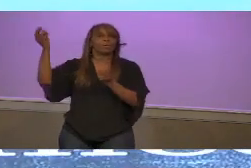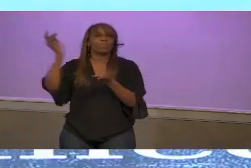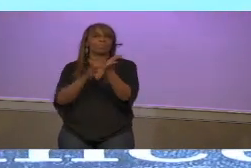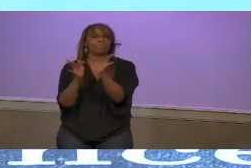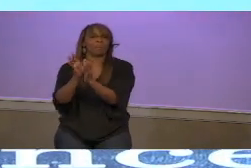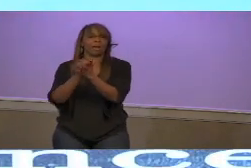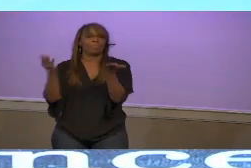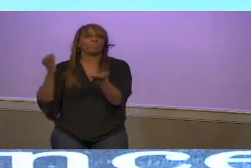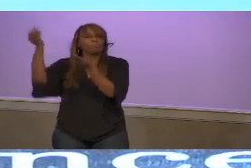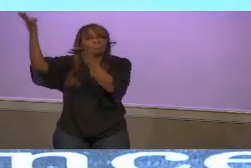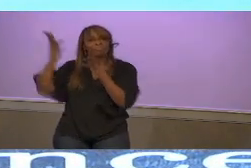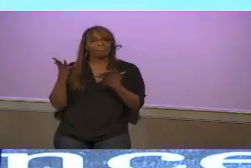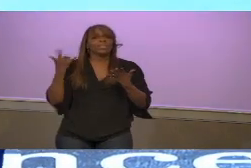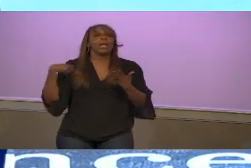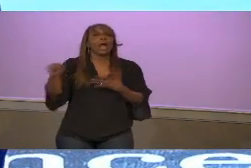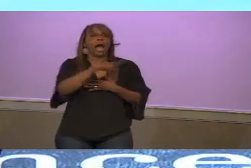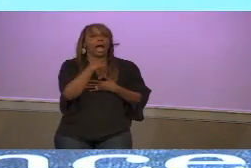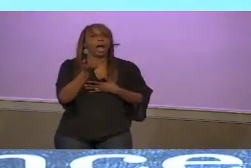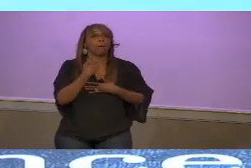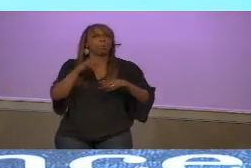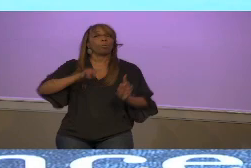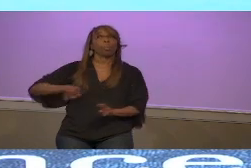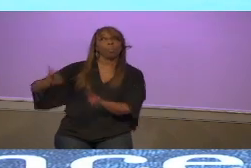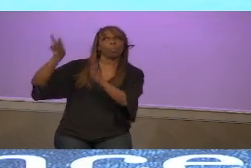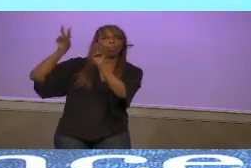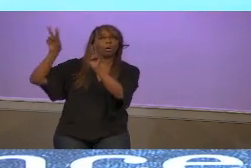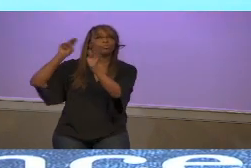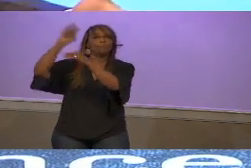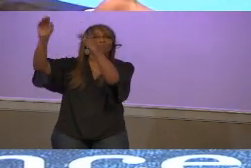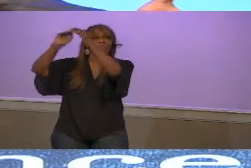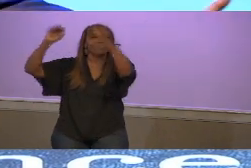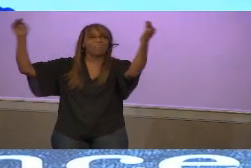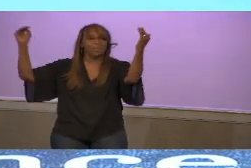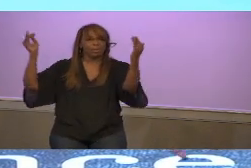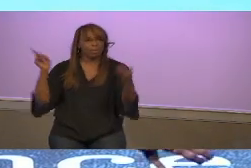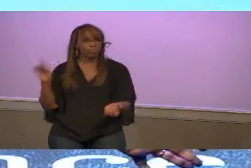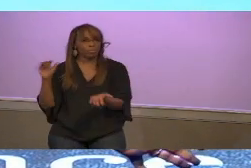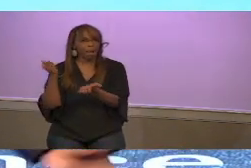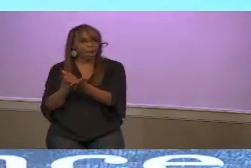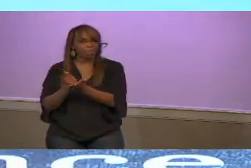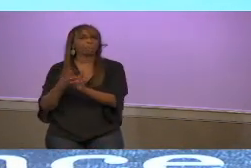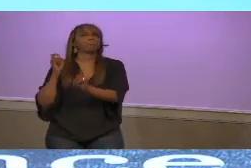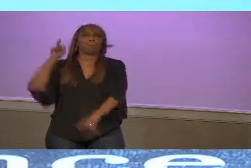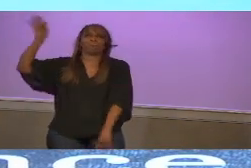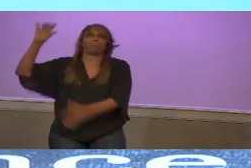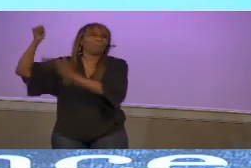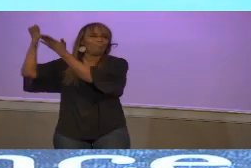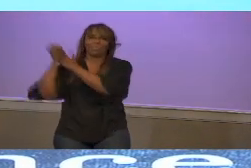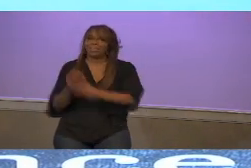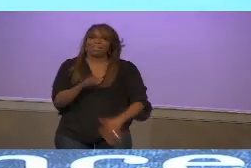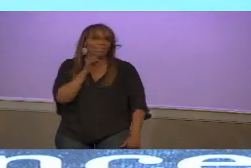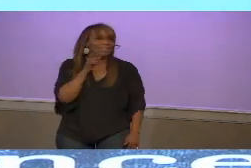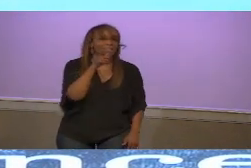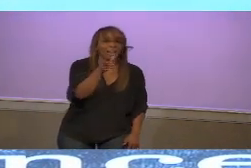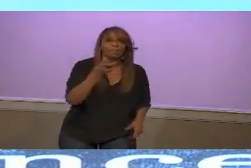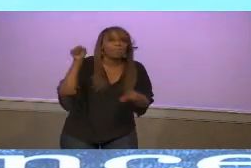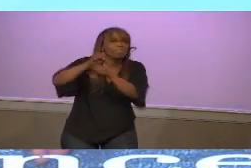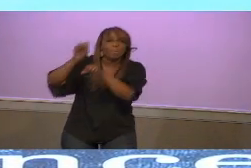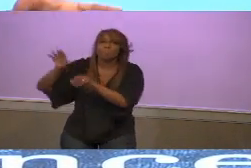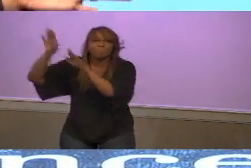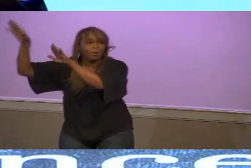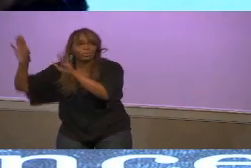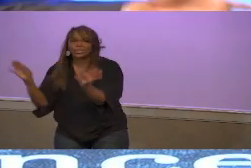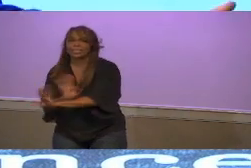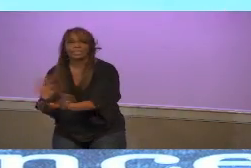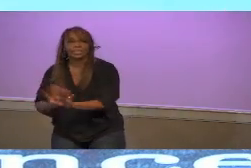know, I will lift up mine eyes to the hills. From whence cometh my help? It doesn't come from the mountain. It